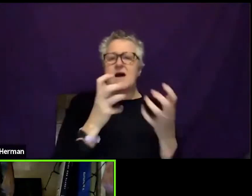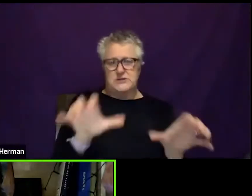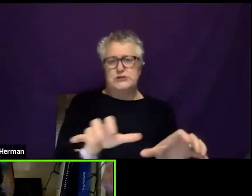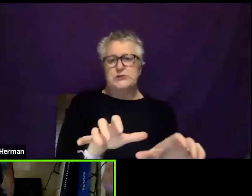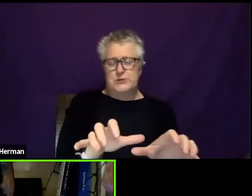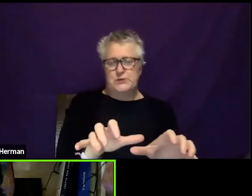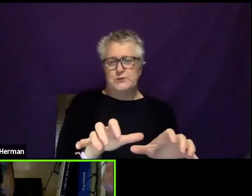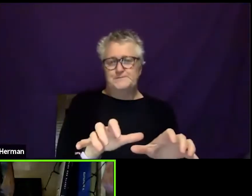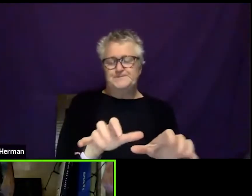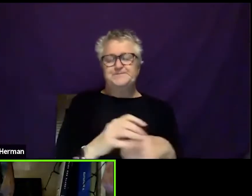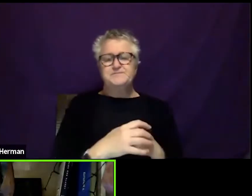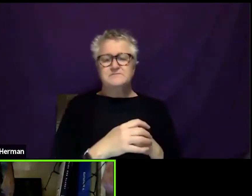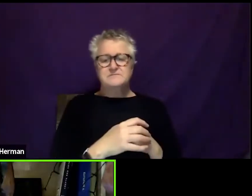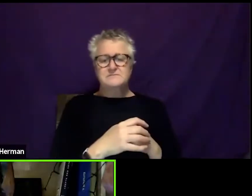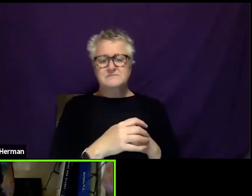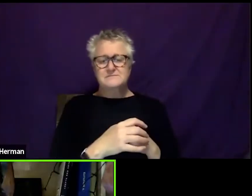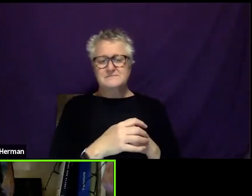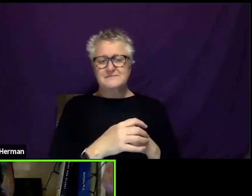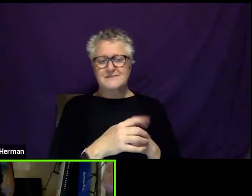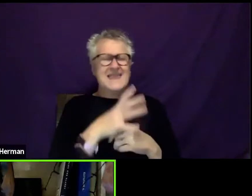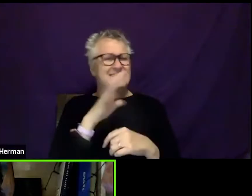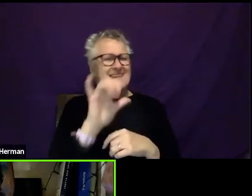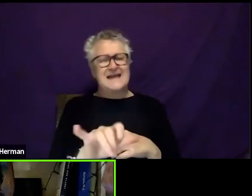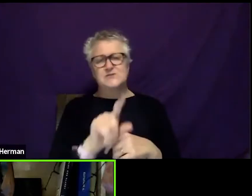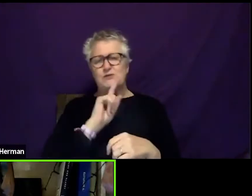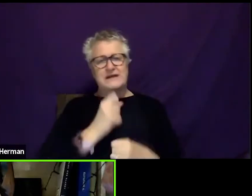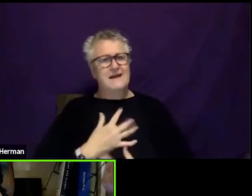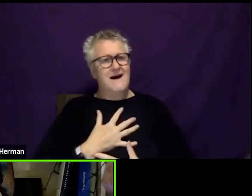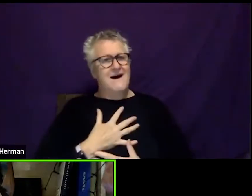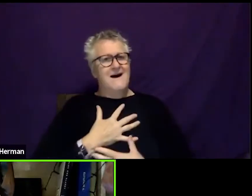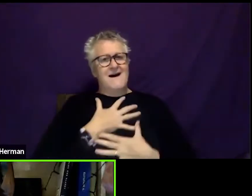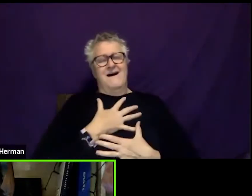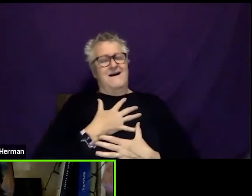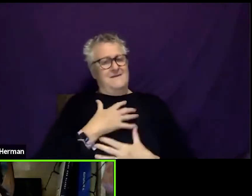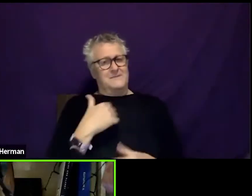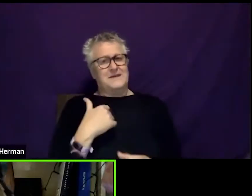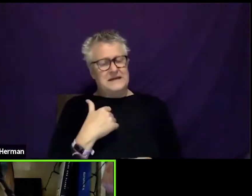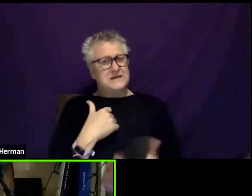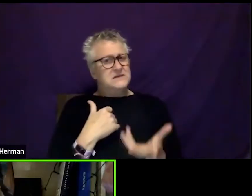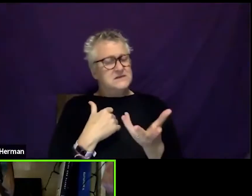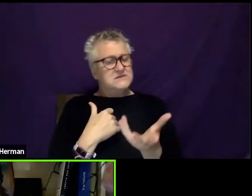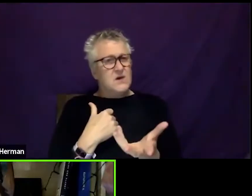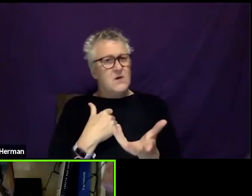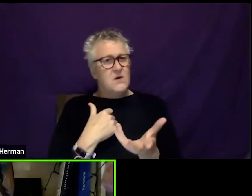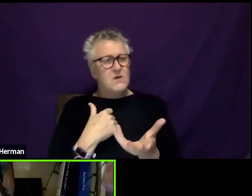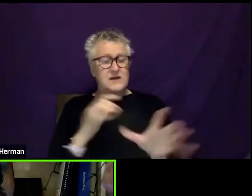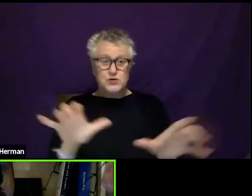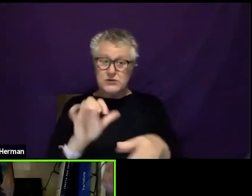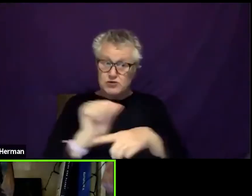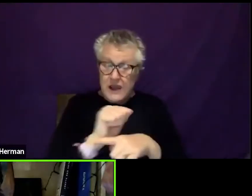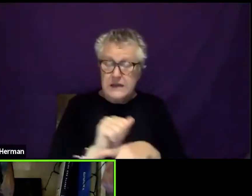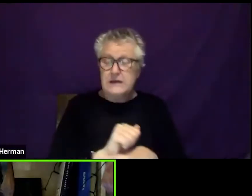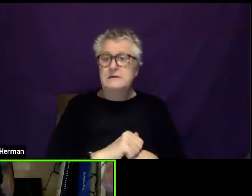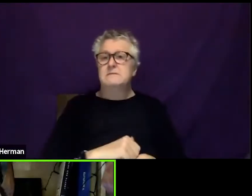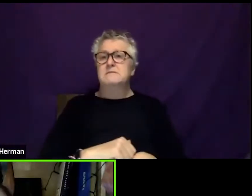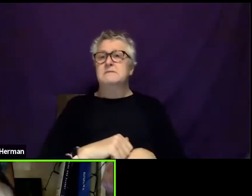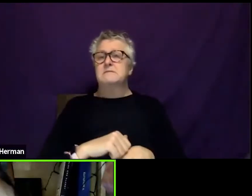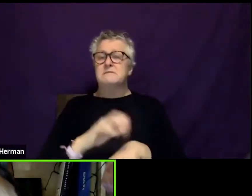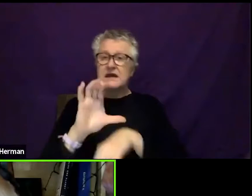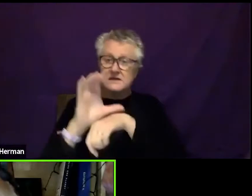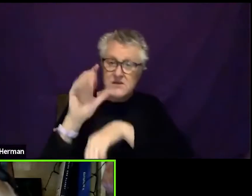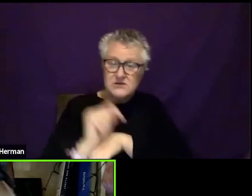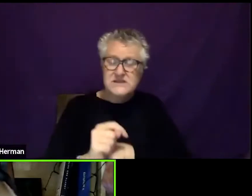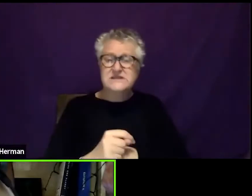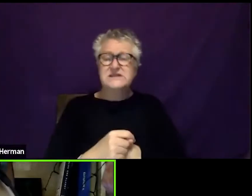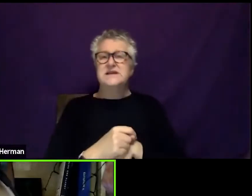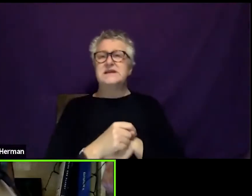doing these events, doing advocacy, doing training, consultancy. So now, as of this